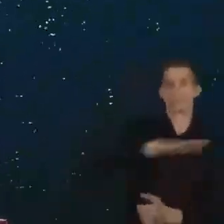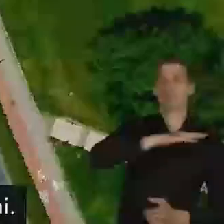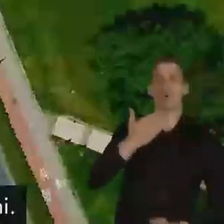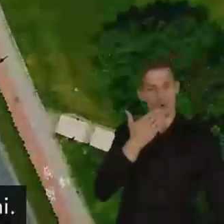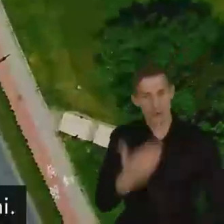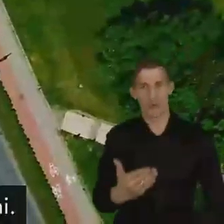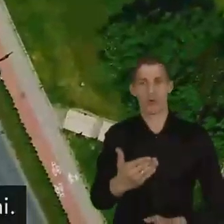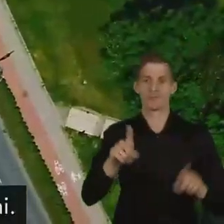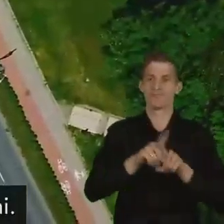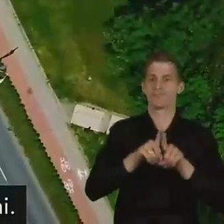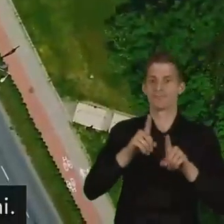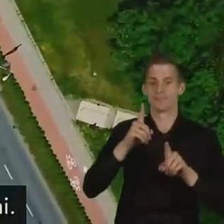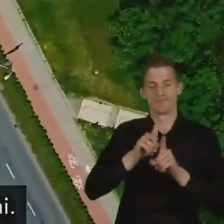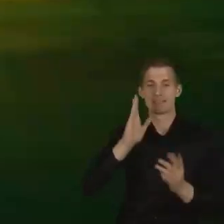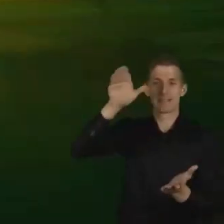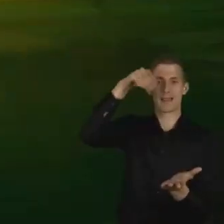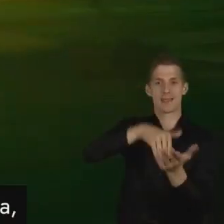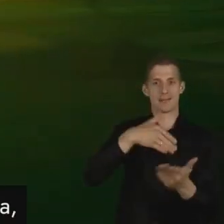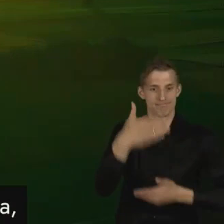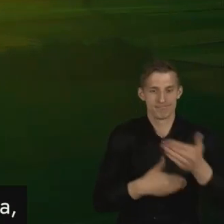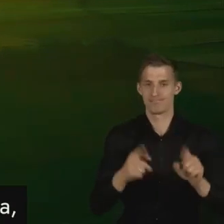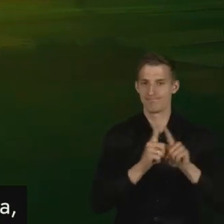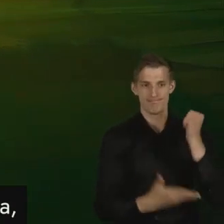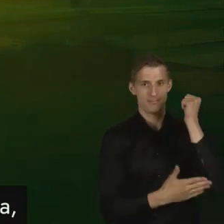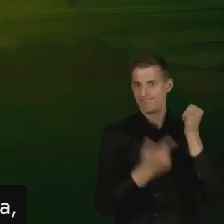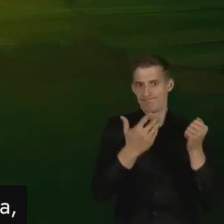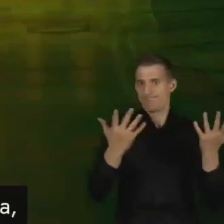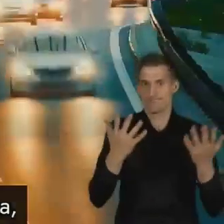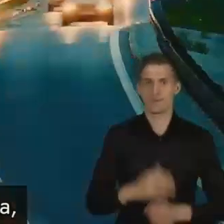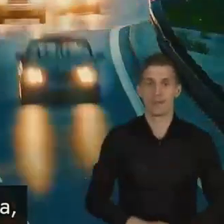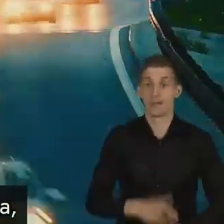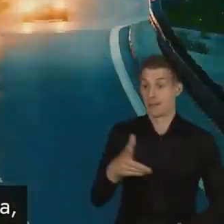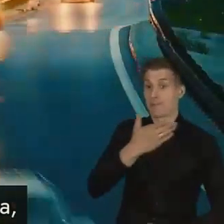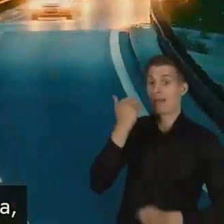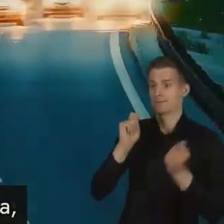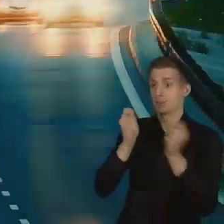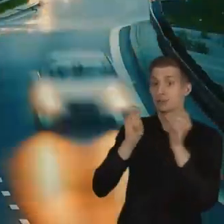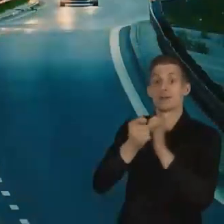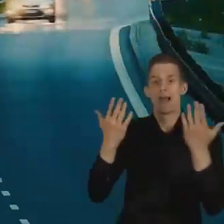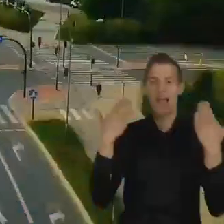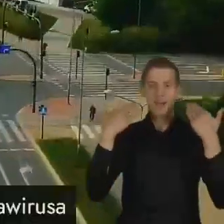foundation for dealing with contemporary problems. Climatic changes, air pollution,